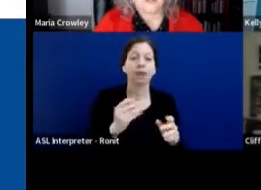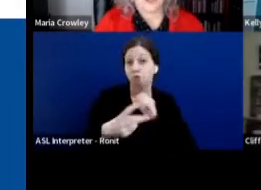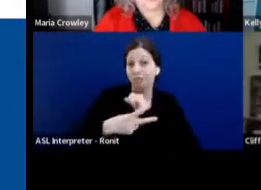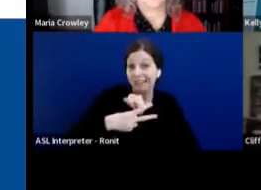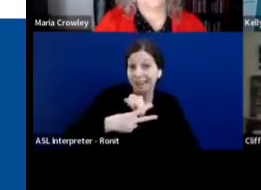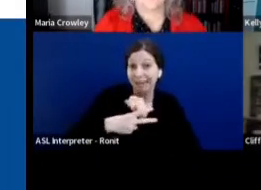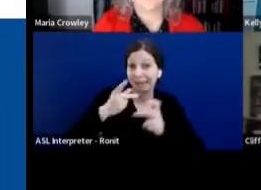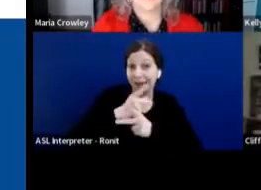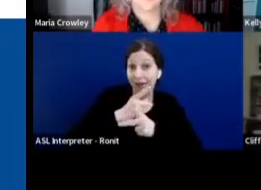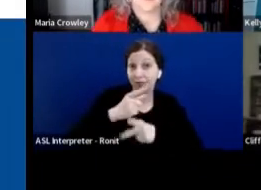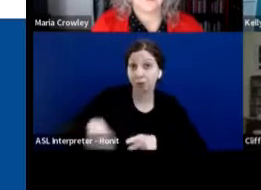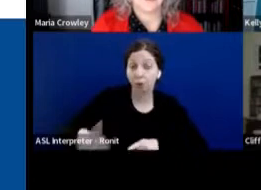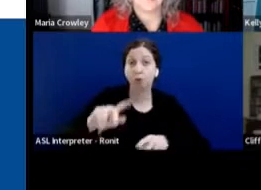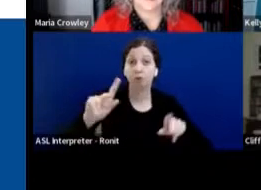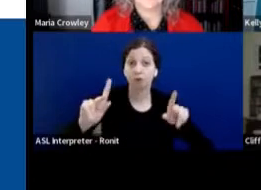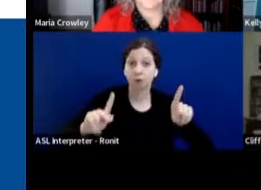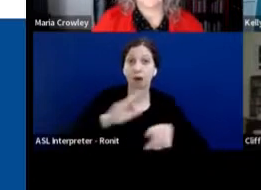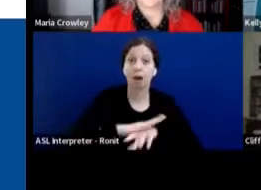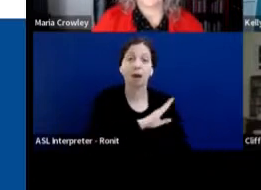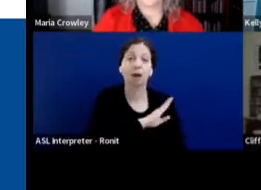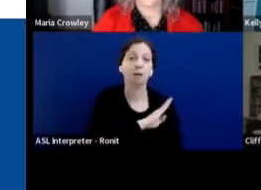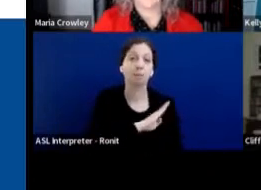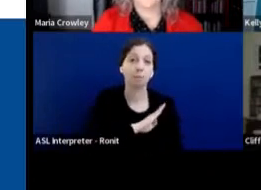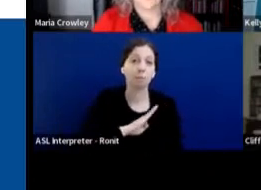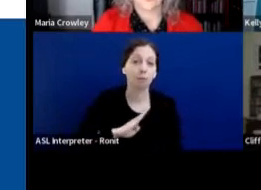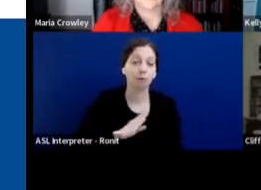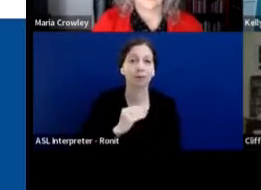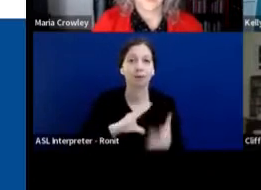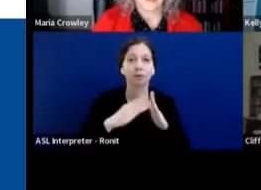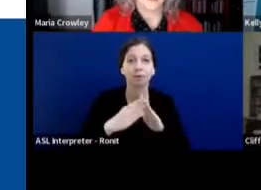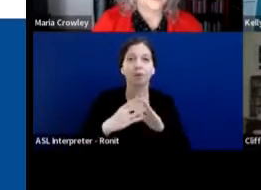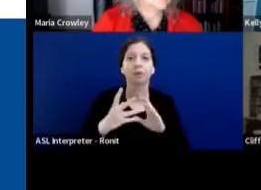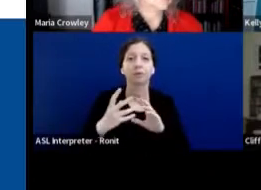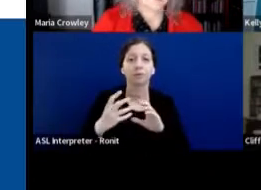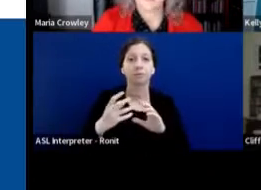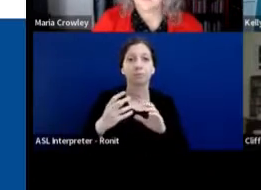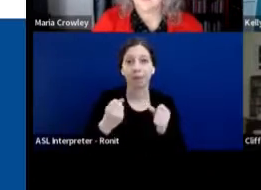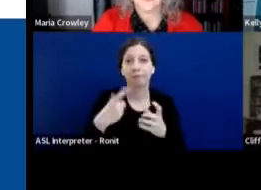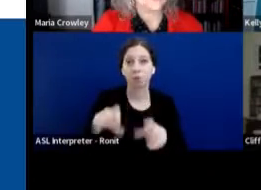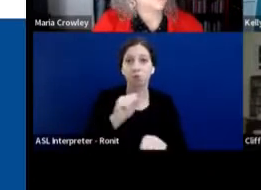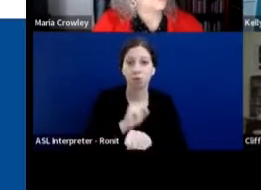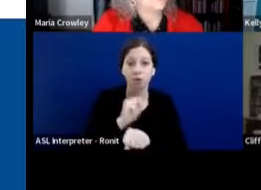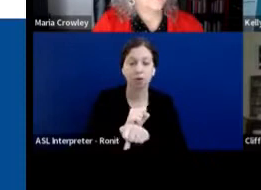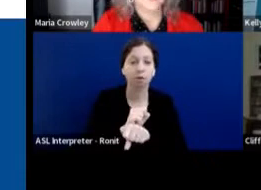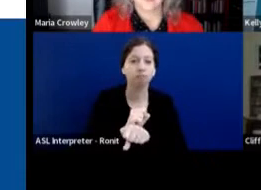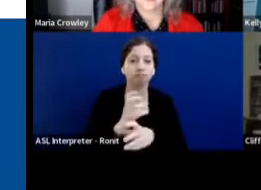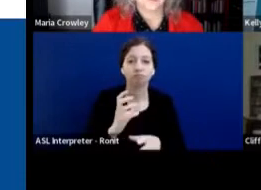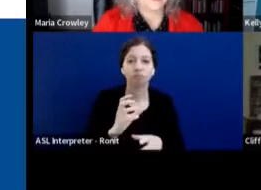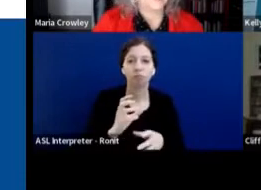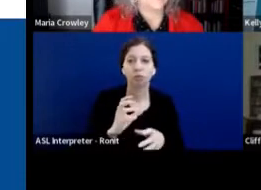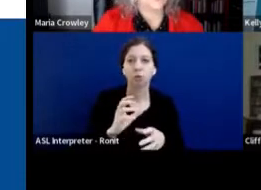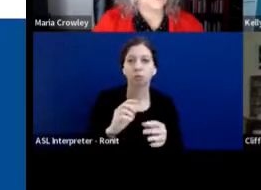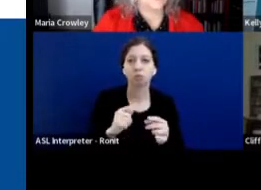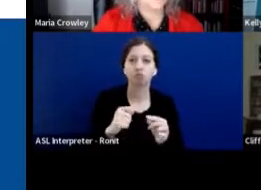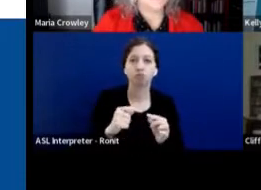those individuals on some of the boards and committees that many of you work on. So we'll just go in reverse order. And